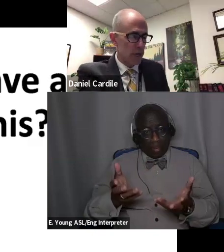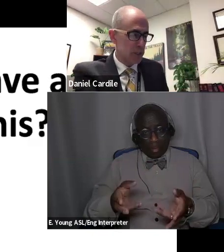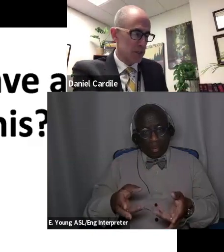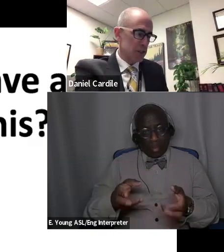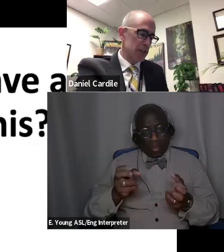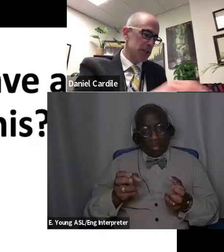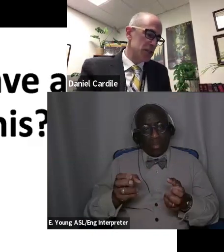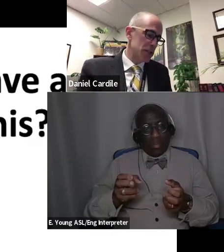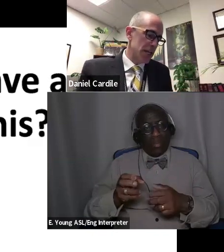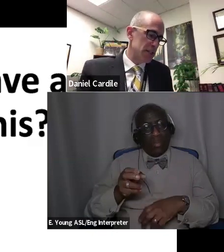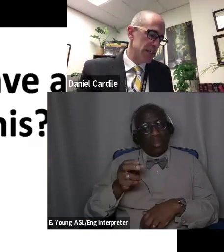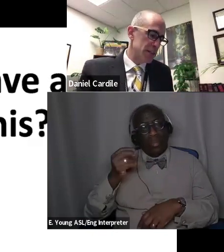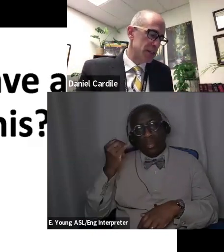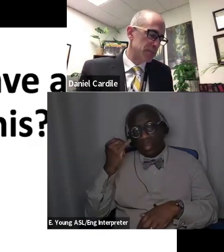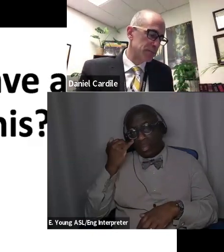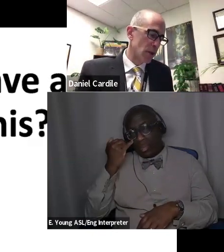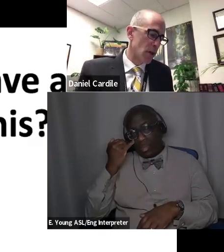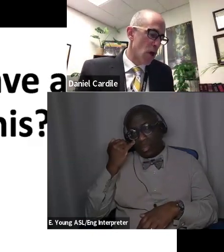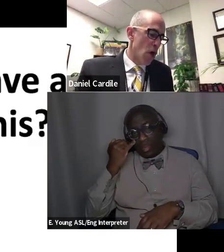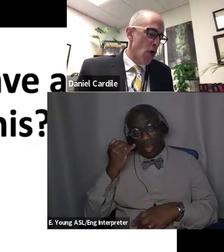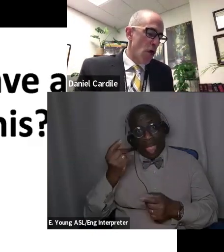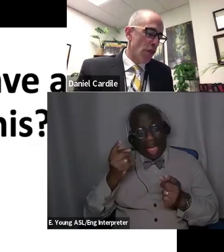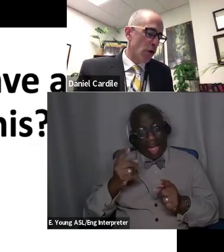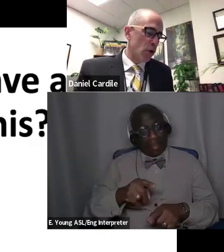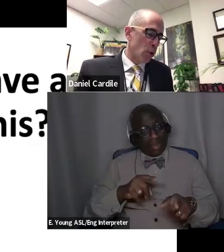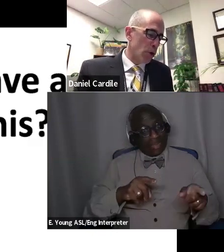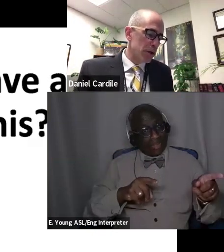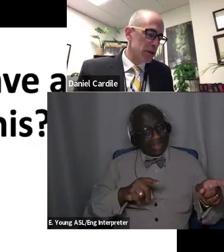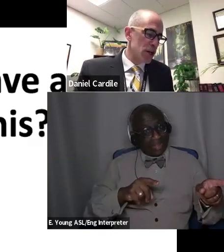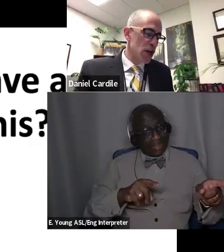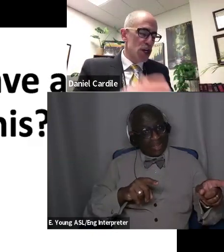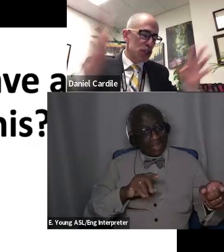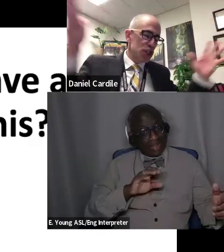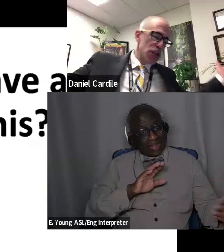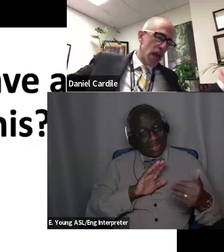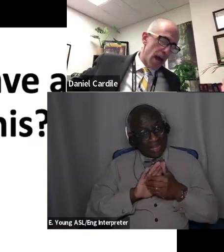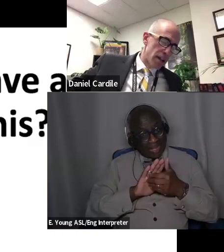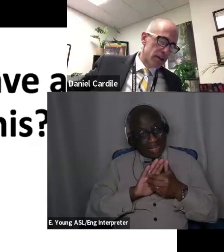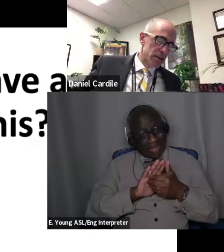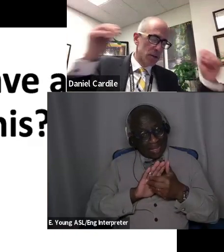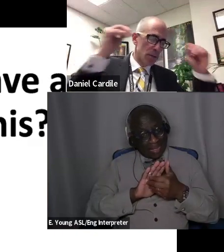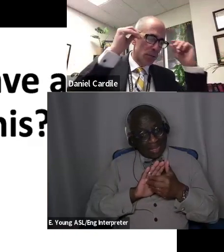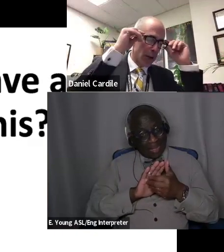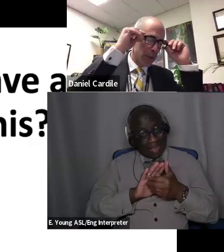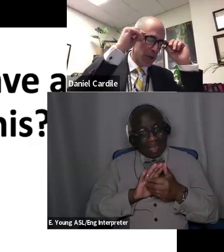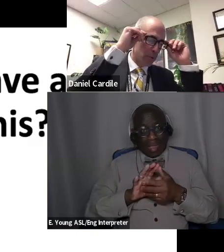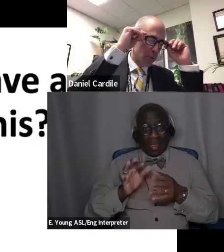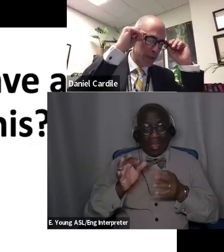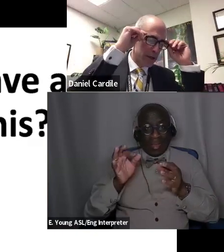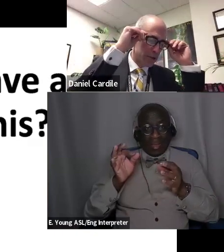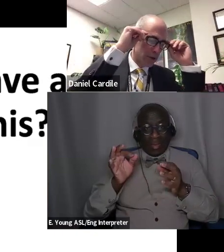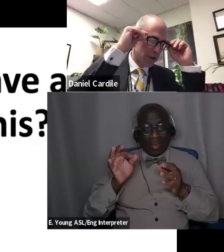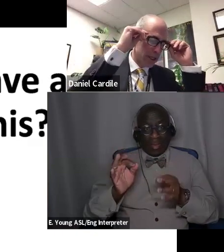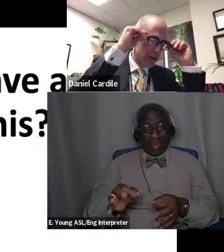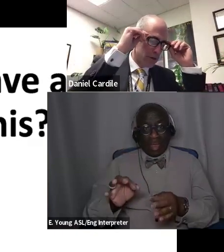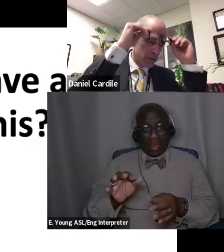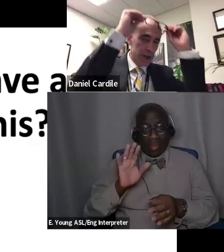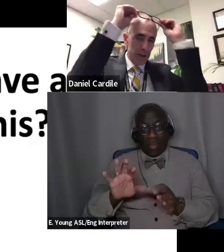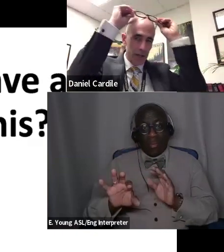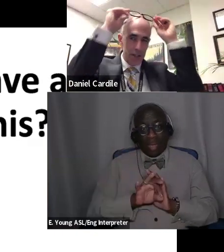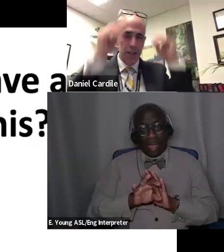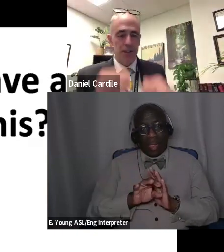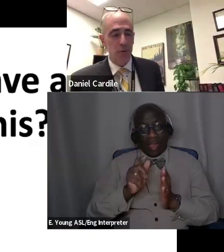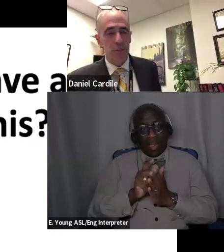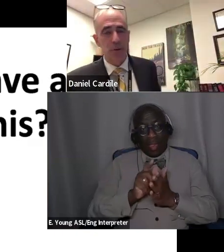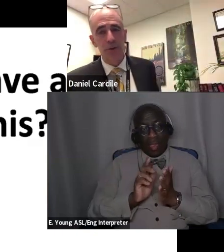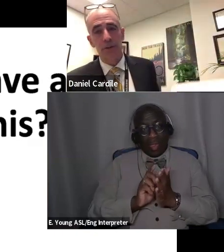in situations such as this, the court shall promptly appoint an attorney for